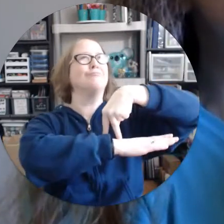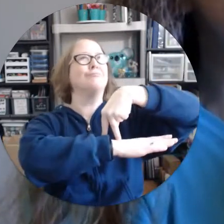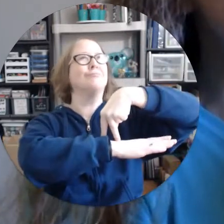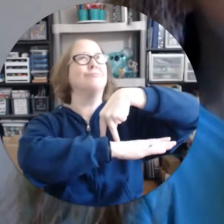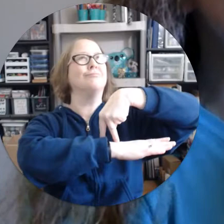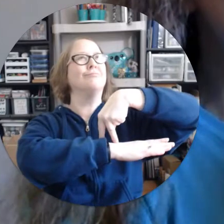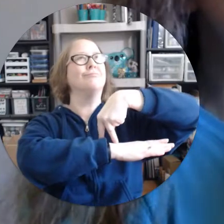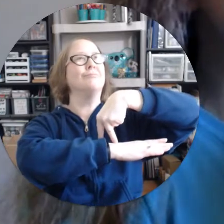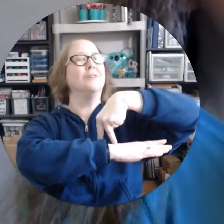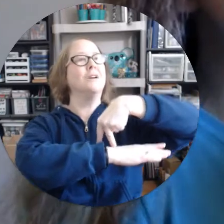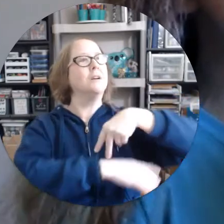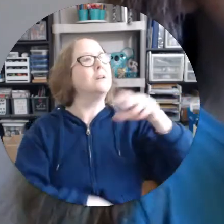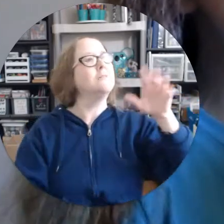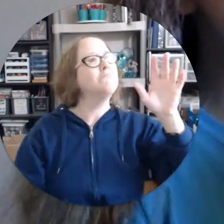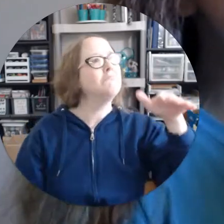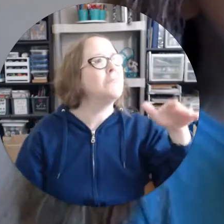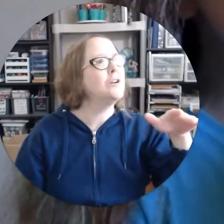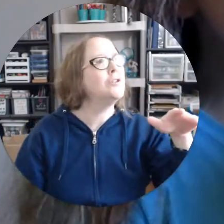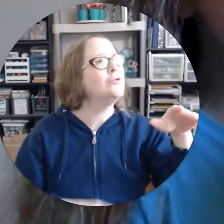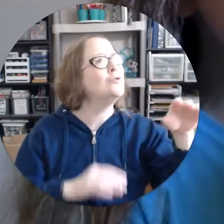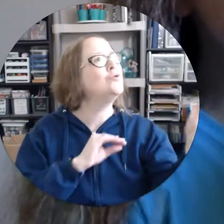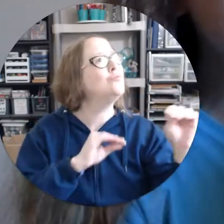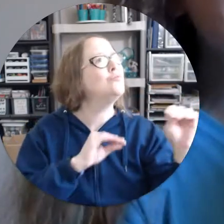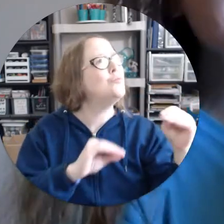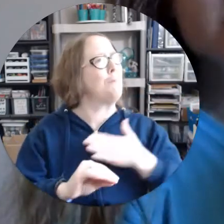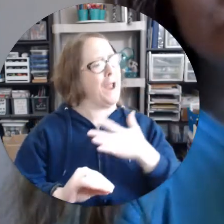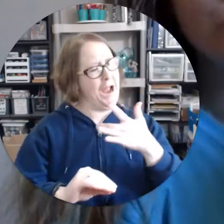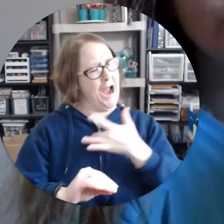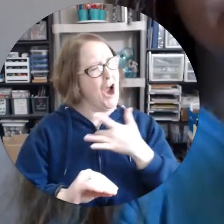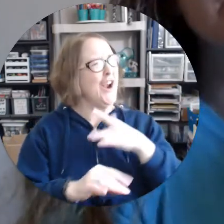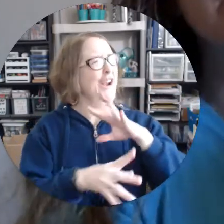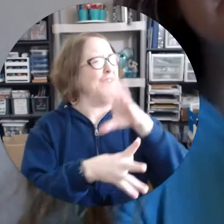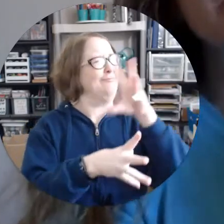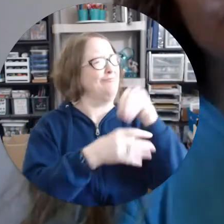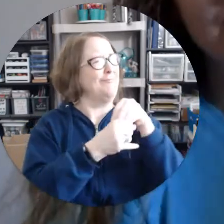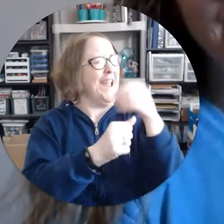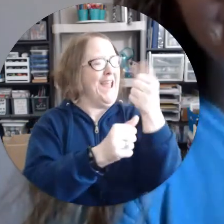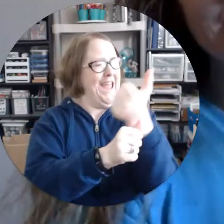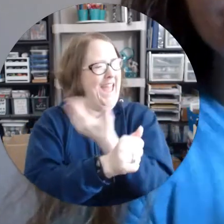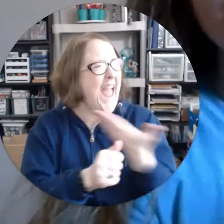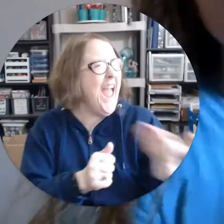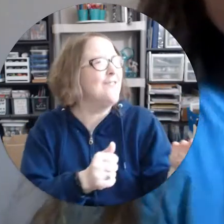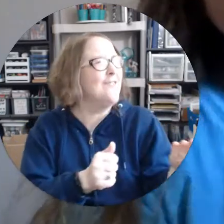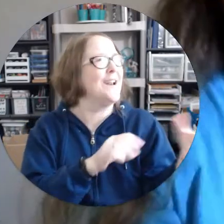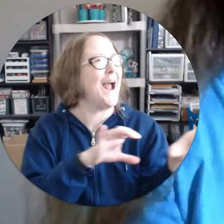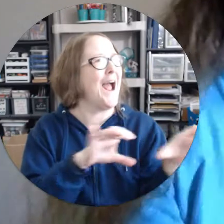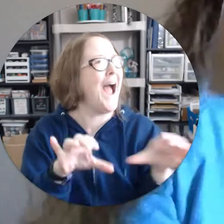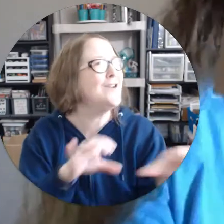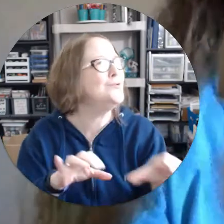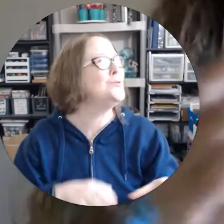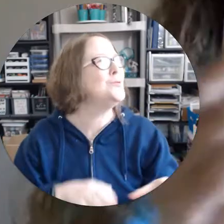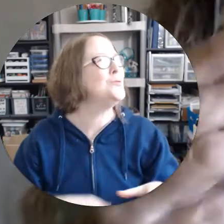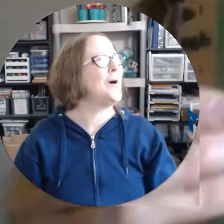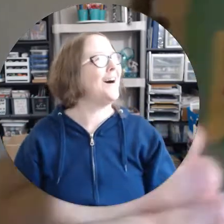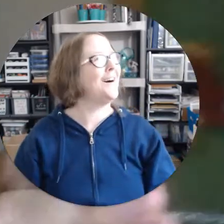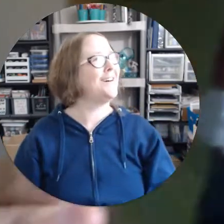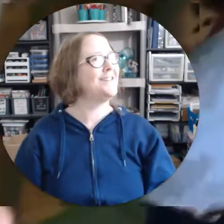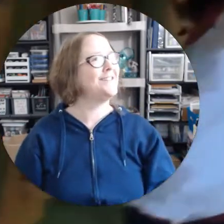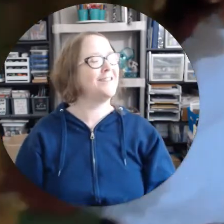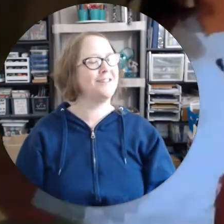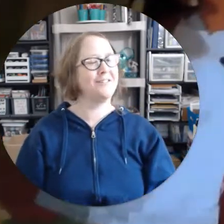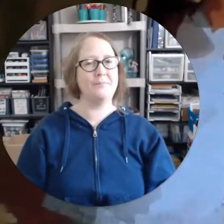To put my heart into everything I do, she answered.